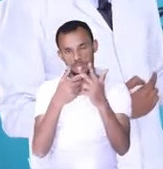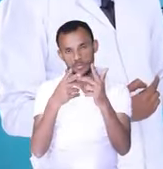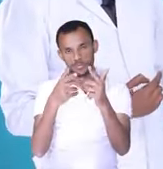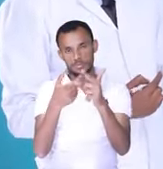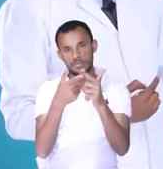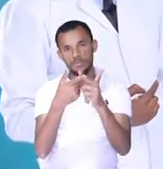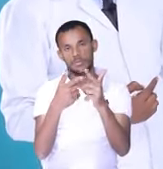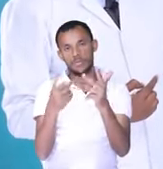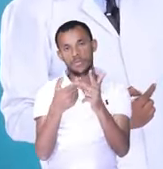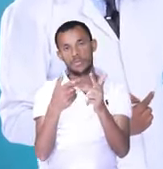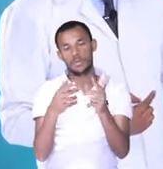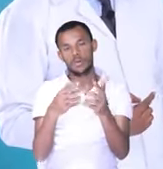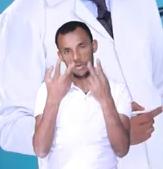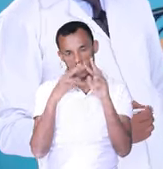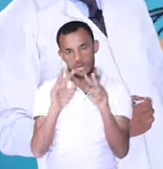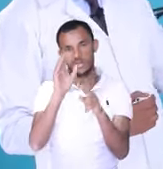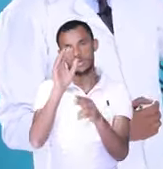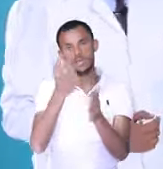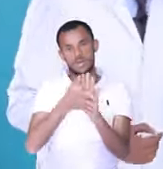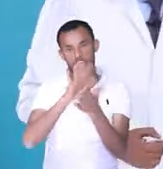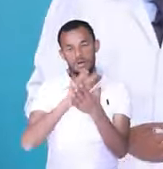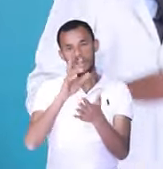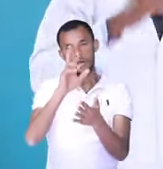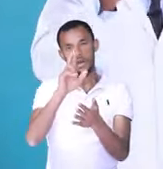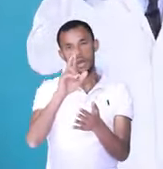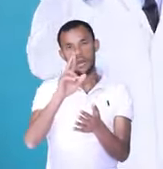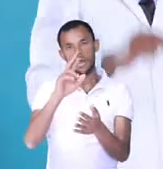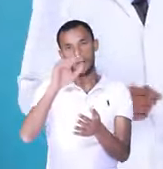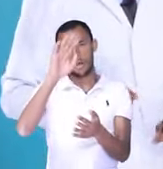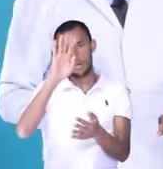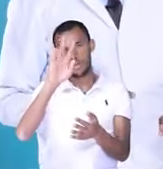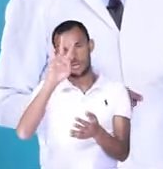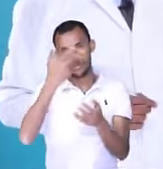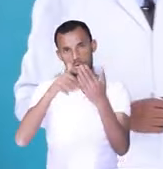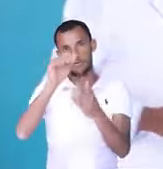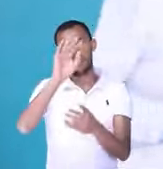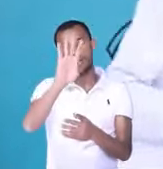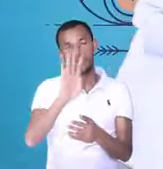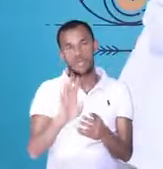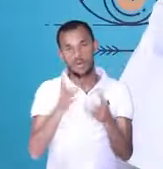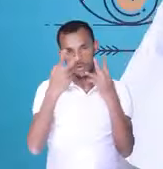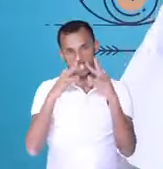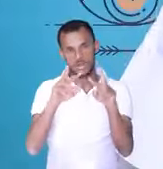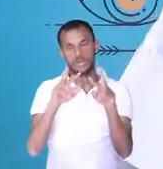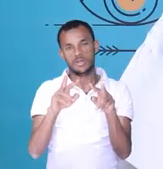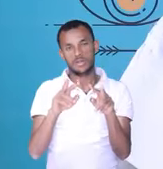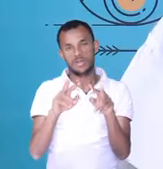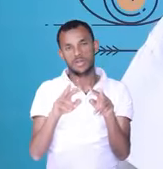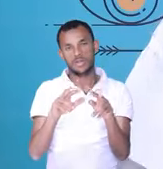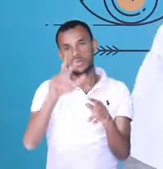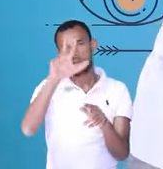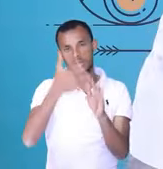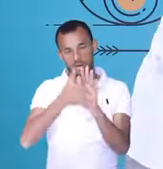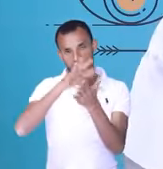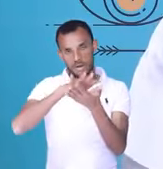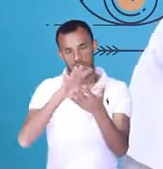reaction, concentration is doubled, rate is quadrupled, because to the power of 2. Concentration is